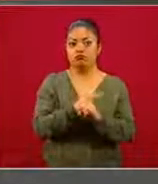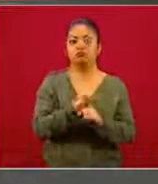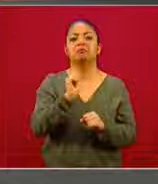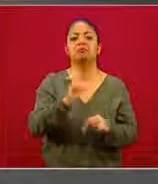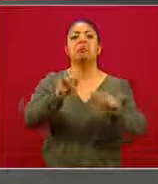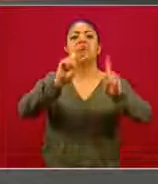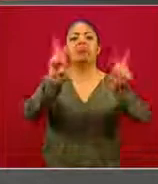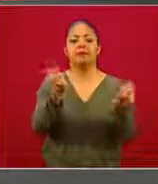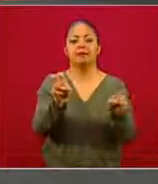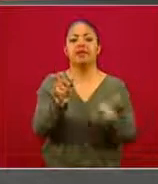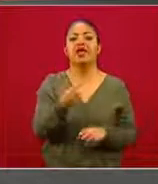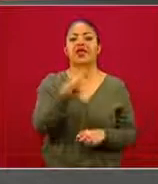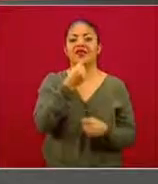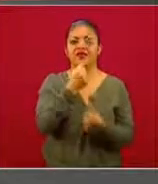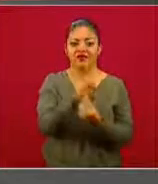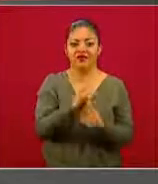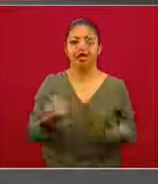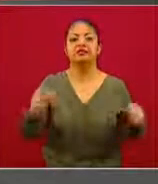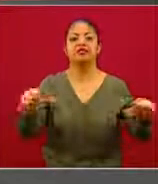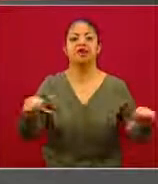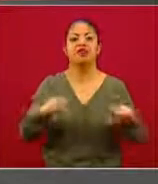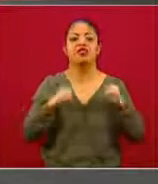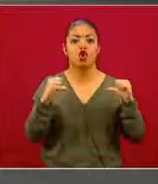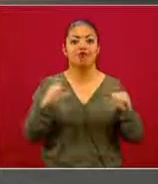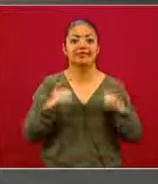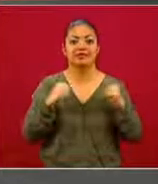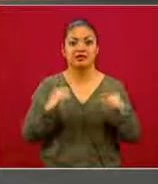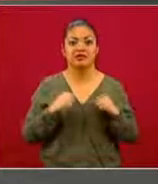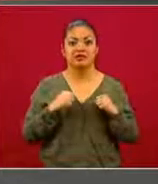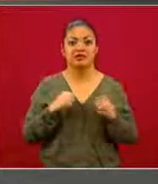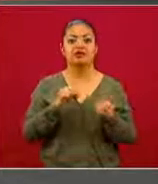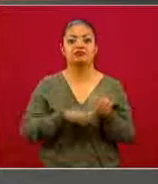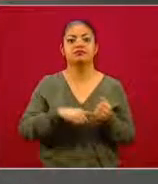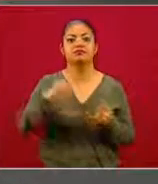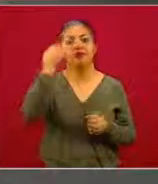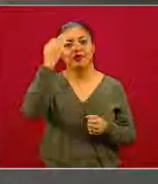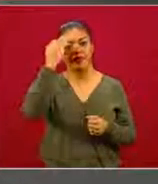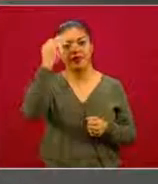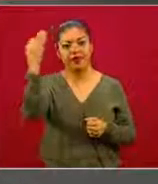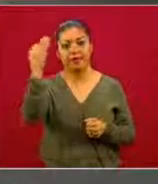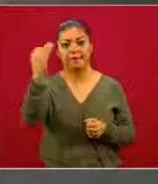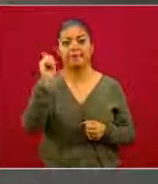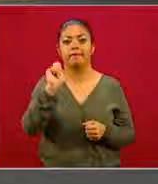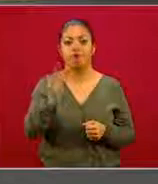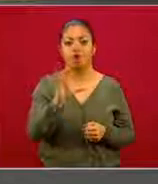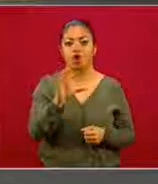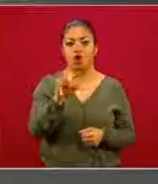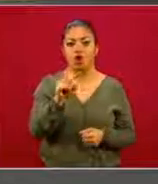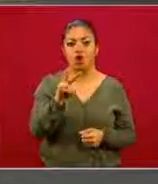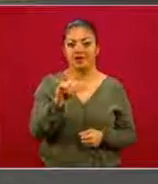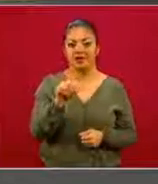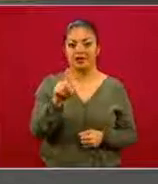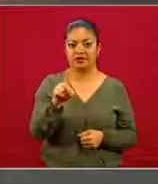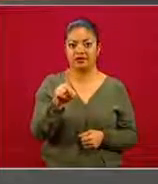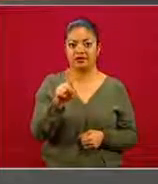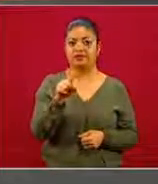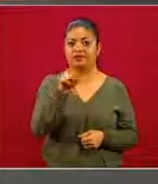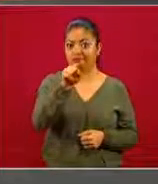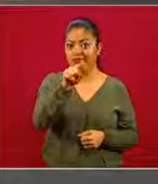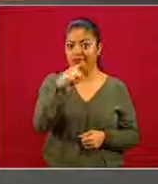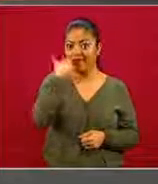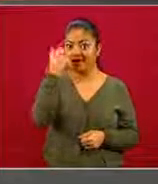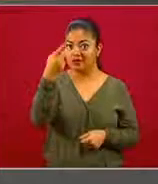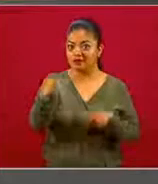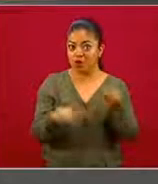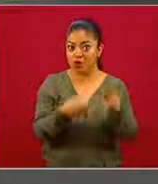both es from Mexico infancia y and adolescencia abroad. We're durante la talking epidemia about de COVID. childhood and Todo lo que adolescence usted during the siempre COVID quiso